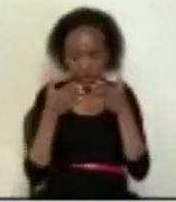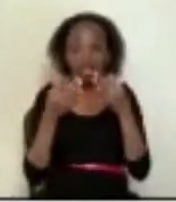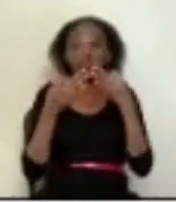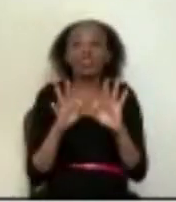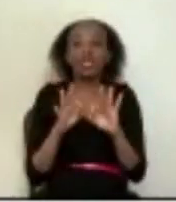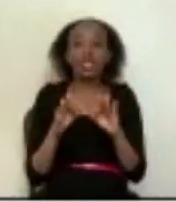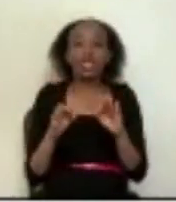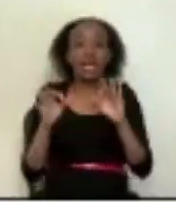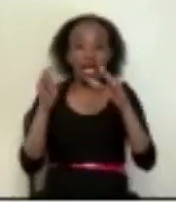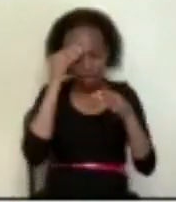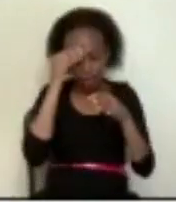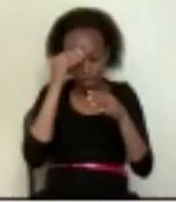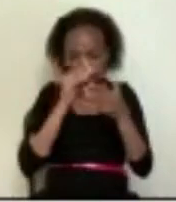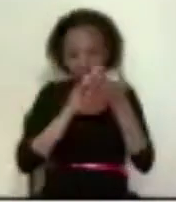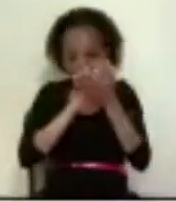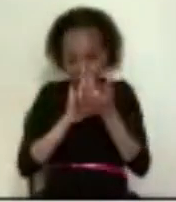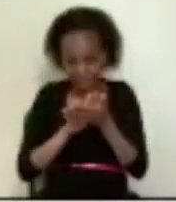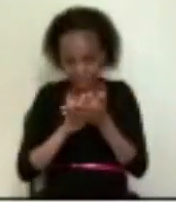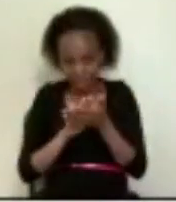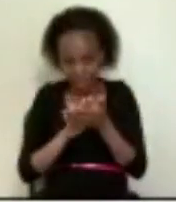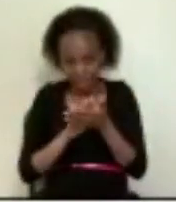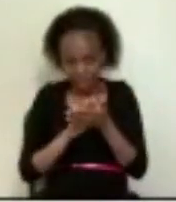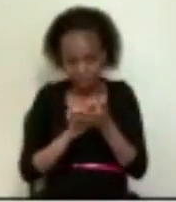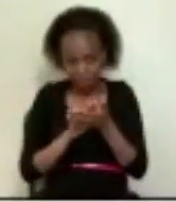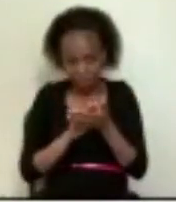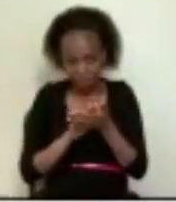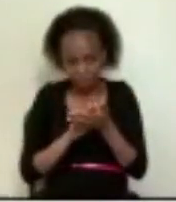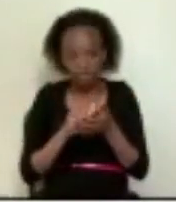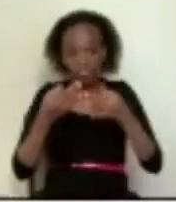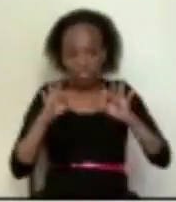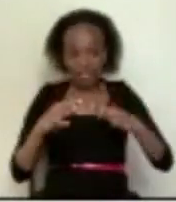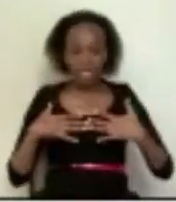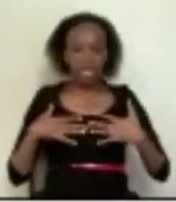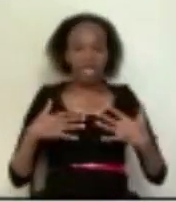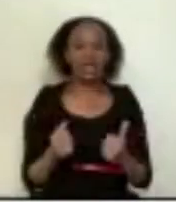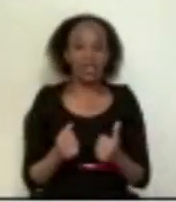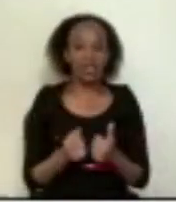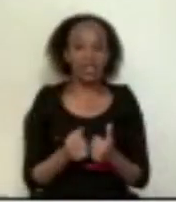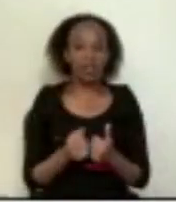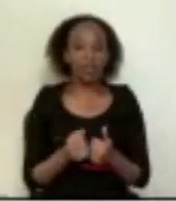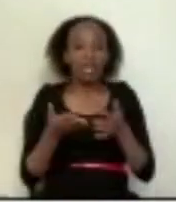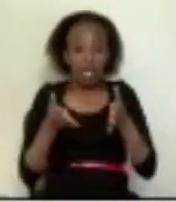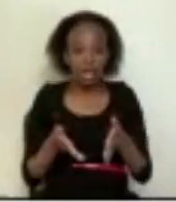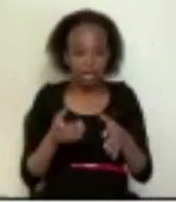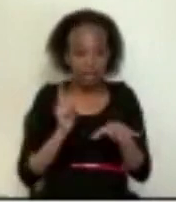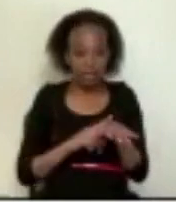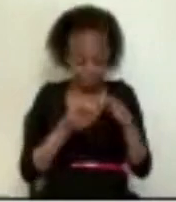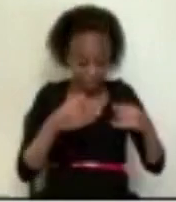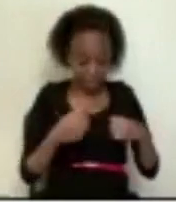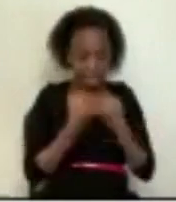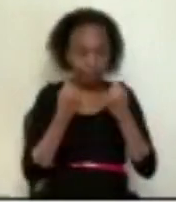education in basic and high school. It goes towards free health, you know? So now when this